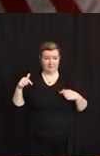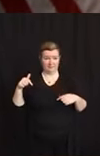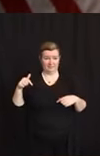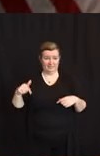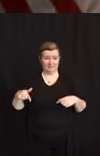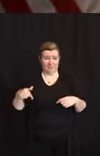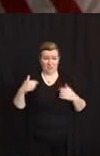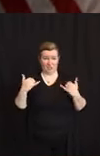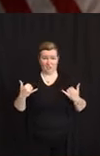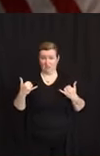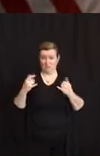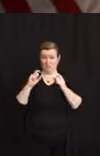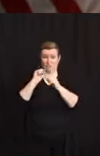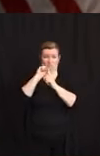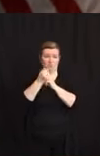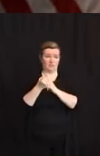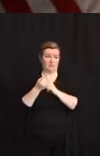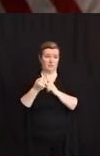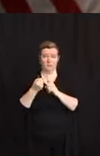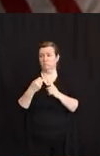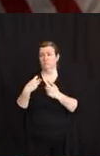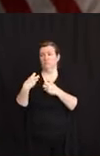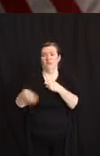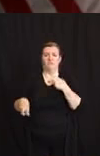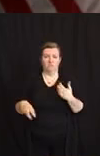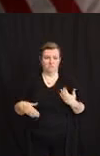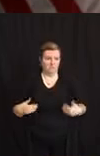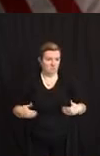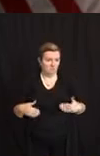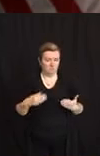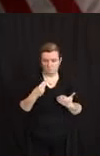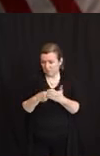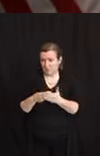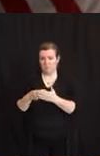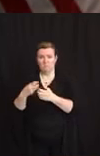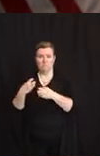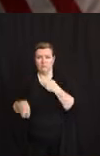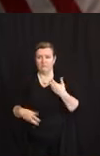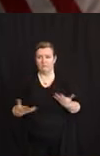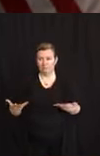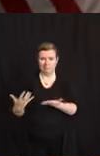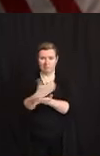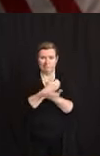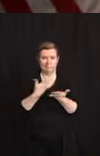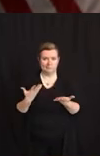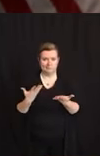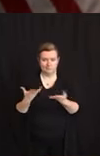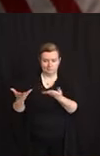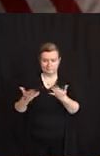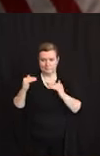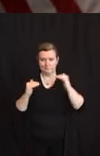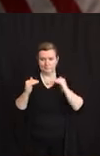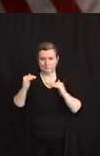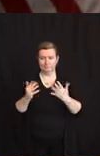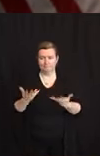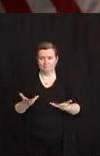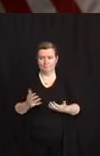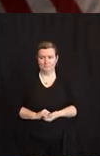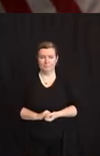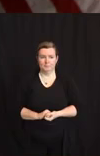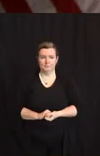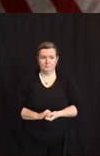doesn't impact, I assume you mean the discussions that we've had in terms of the potential to take advantage of the Federal Reserve. Yeah, it does not impact